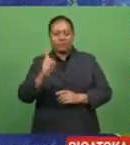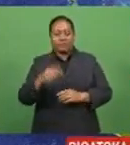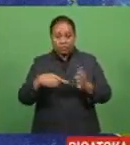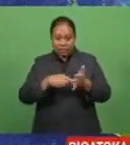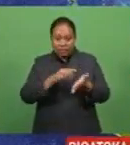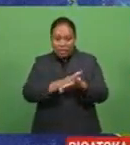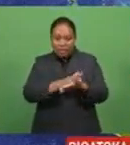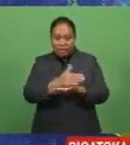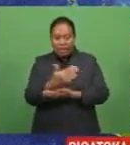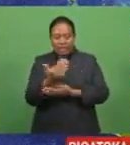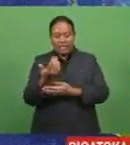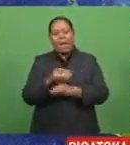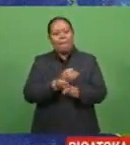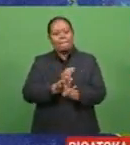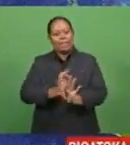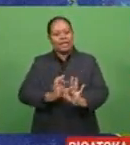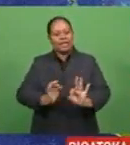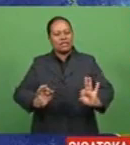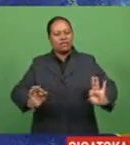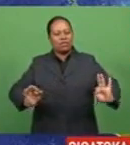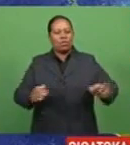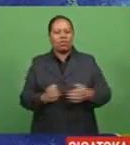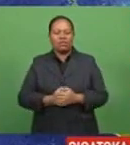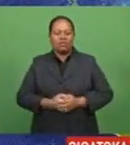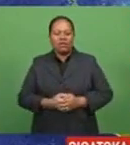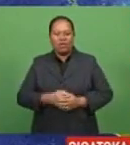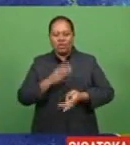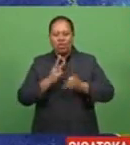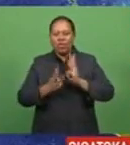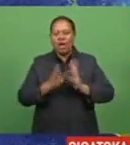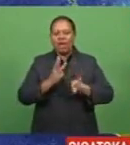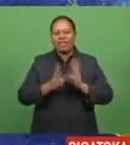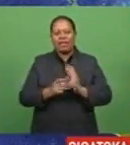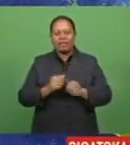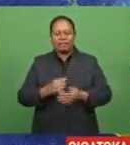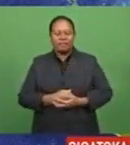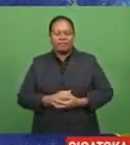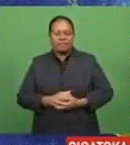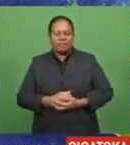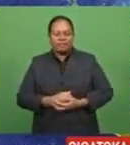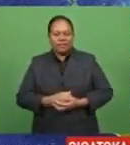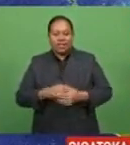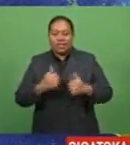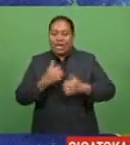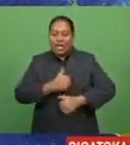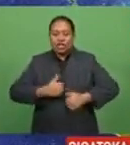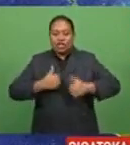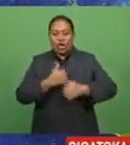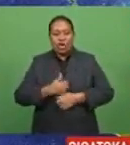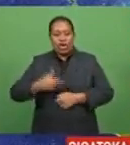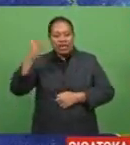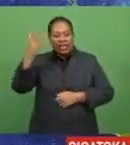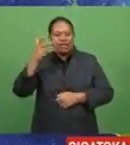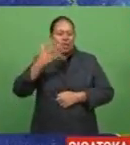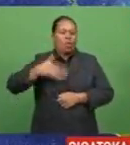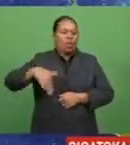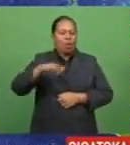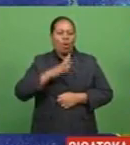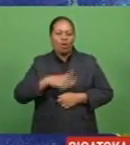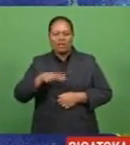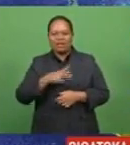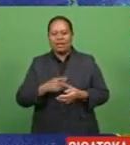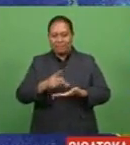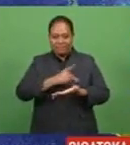Thursday, peaceful and very settled weather conditions are in the game. So enjoy your evening with all the lovely cakes and